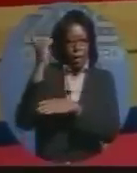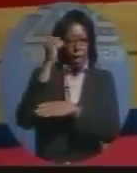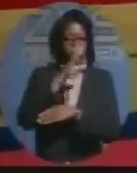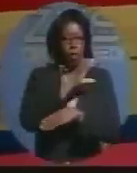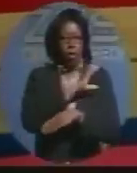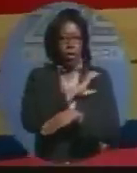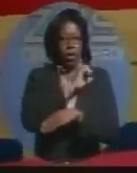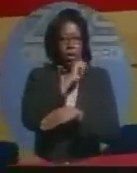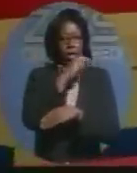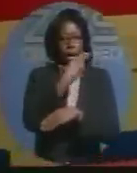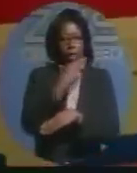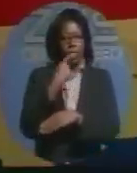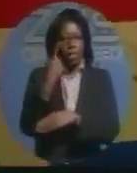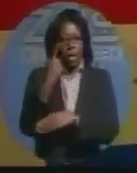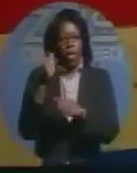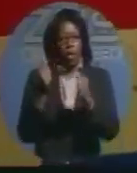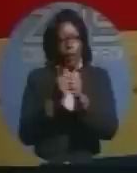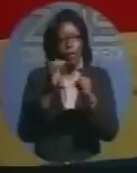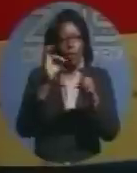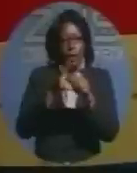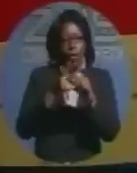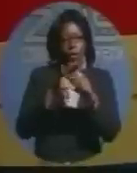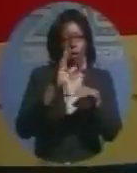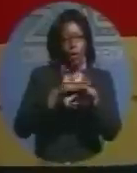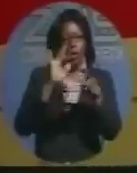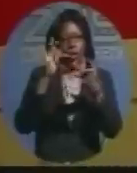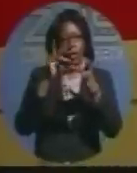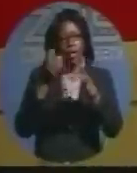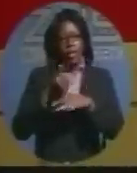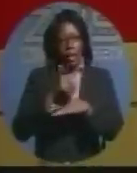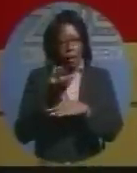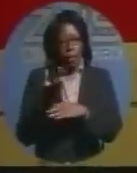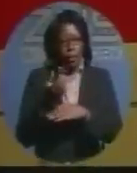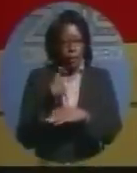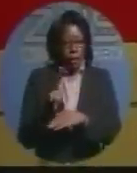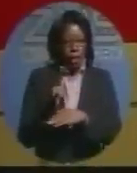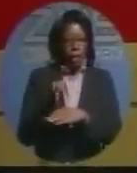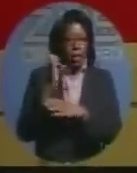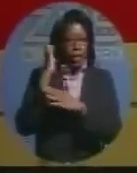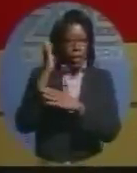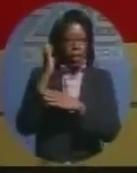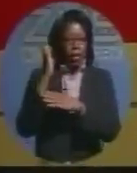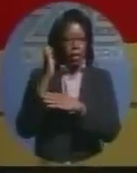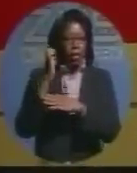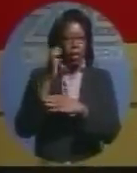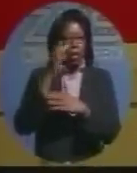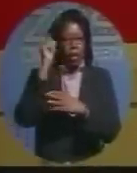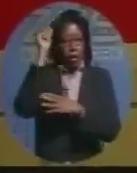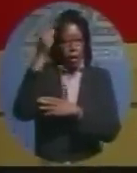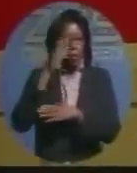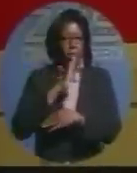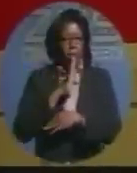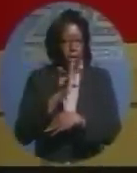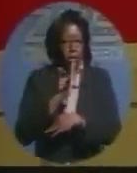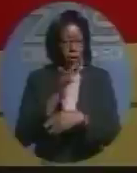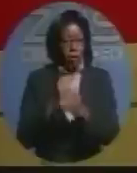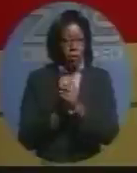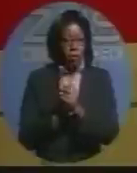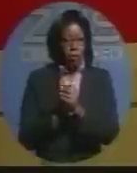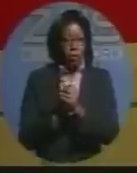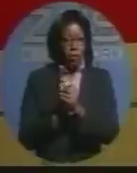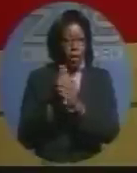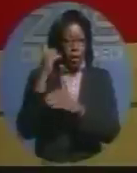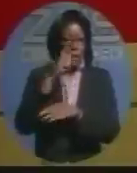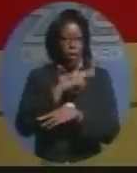Cash says, along with the referendum, there are a number of other issues on which he intends to hold the government's feet to the fire. As for Roll, he says